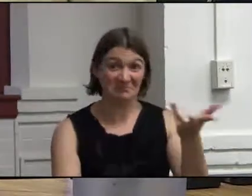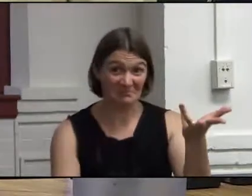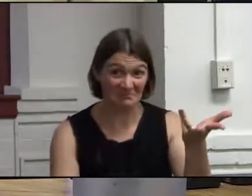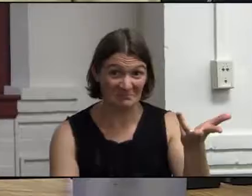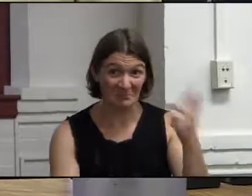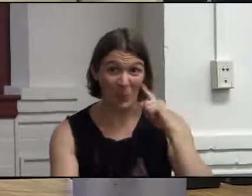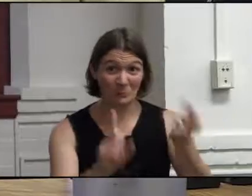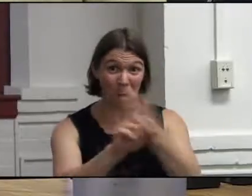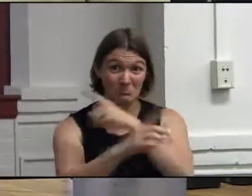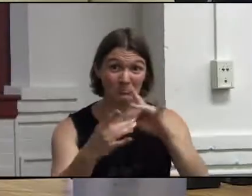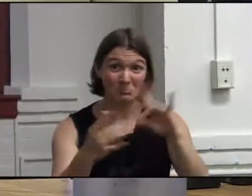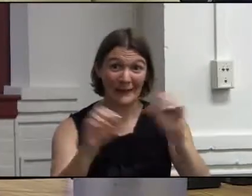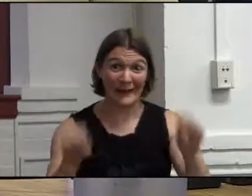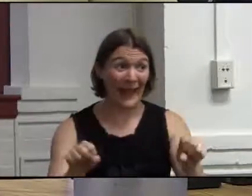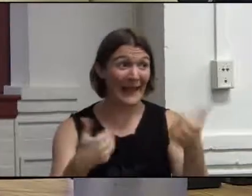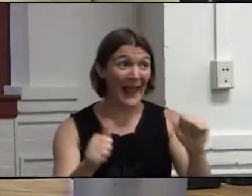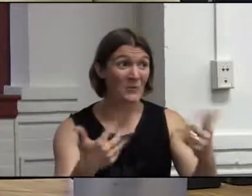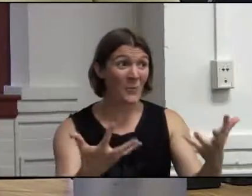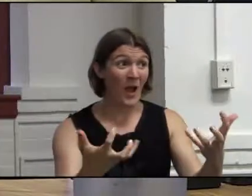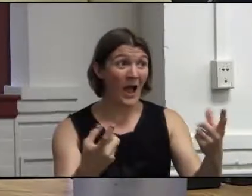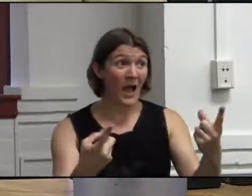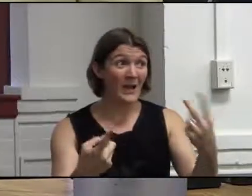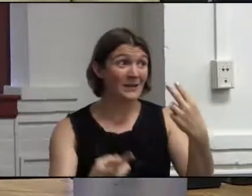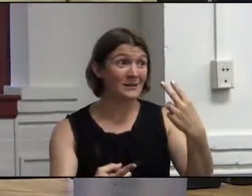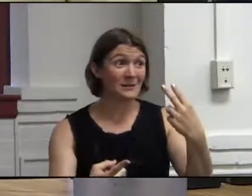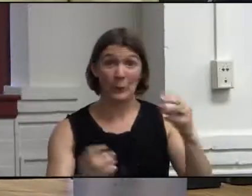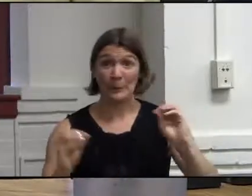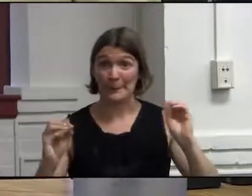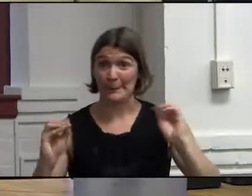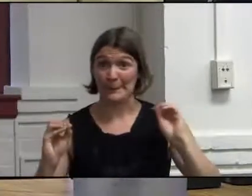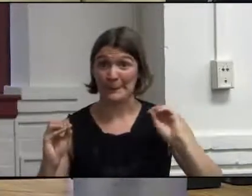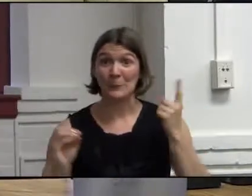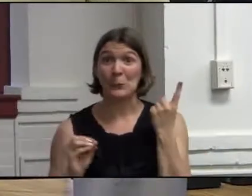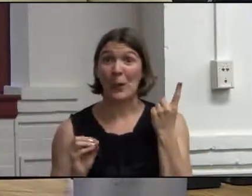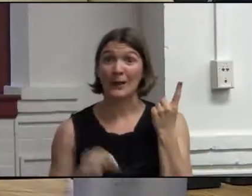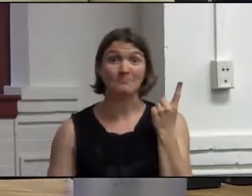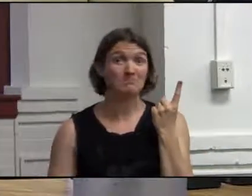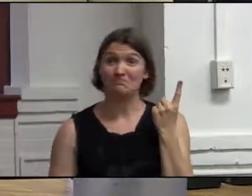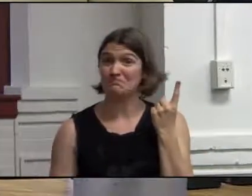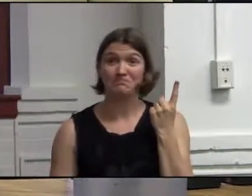on the agenda. Does anyone want to speak about something not on tonight's agenda?